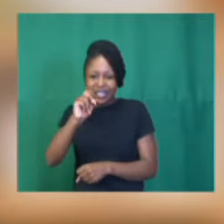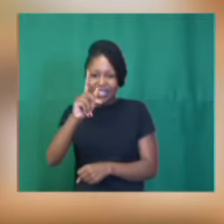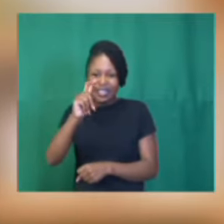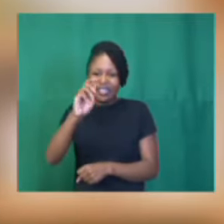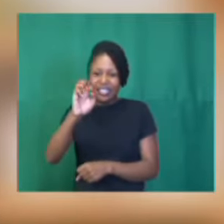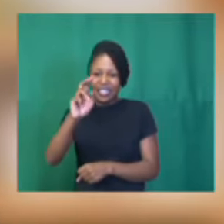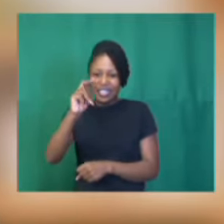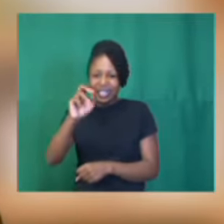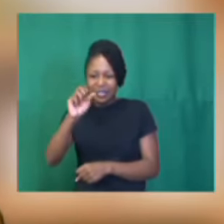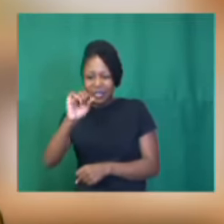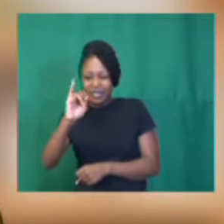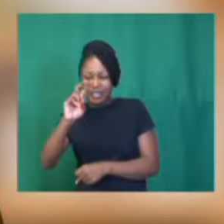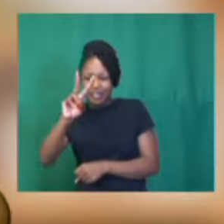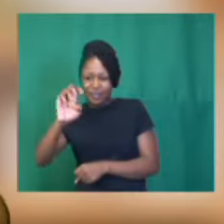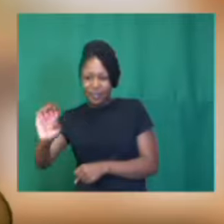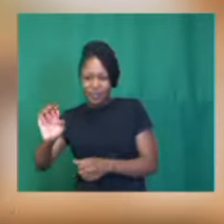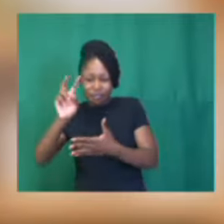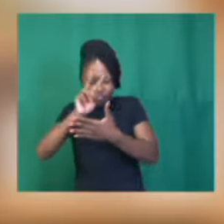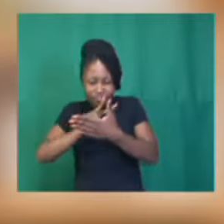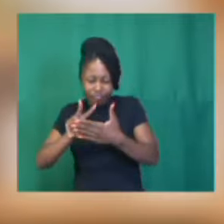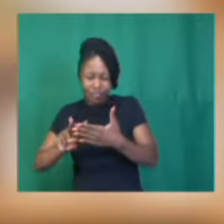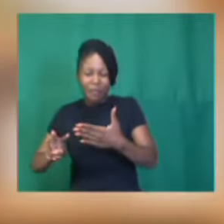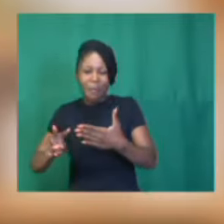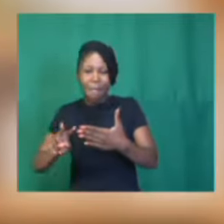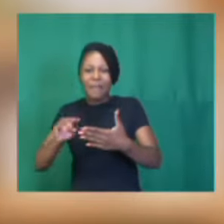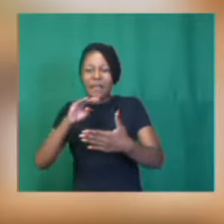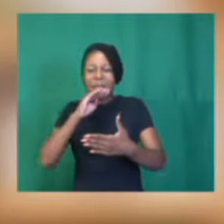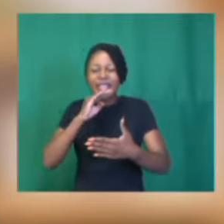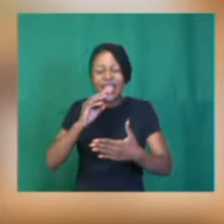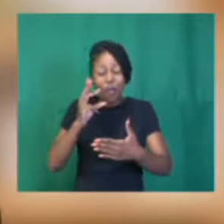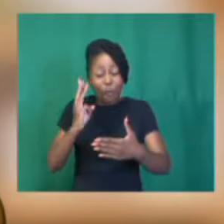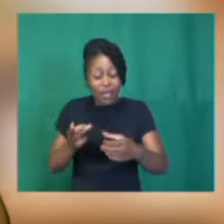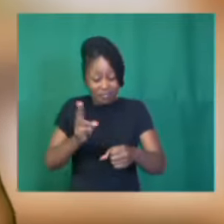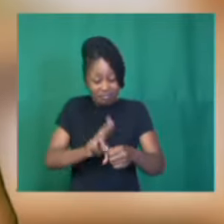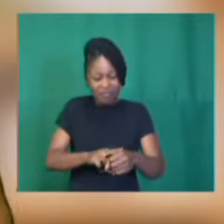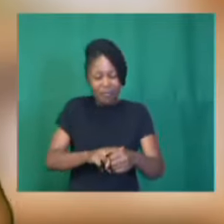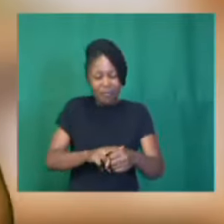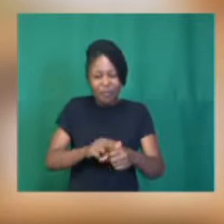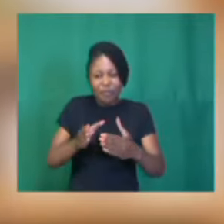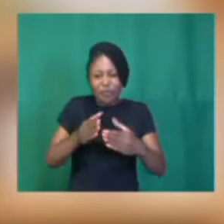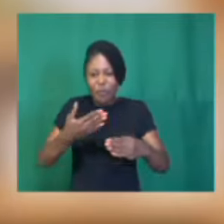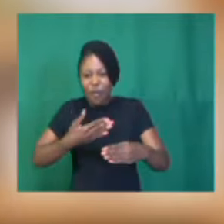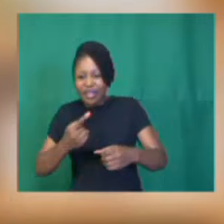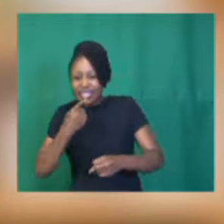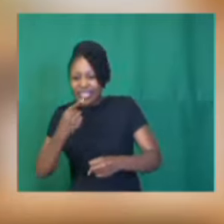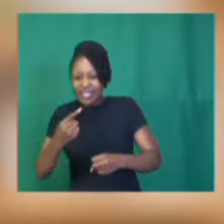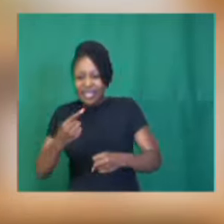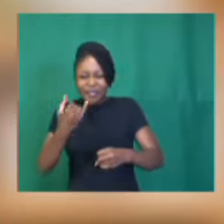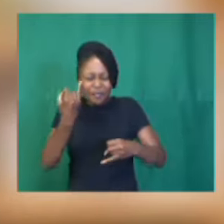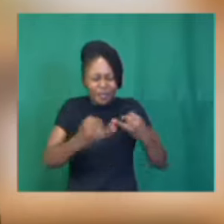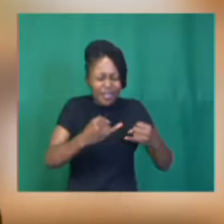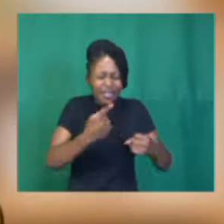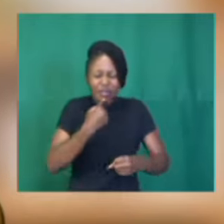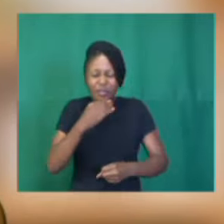repeat intensive reading just to give you a brief summary of what I had said about it. Intensive reading, like I had said